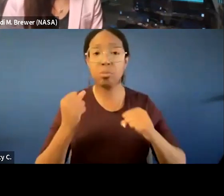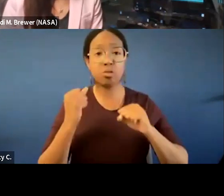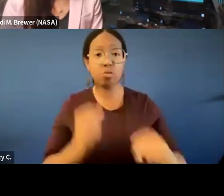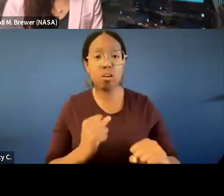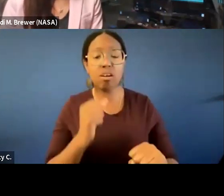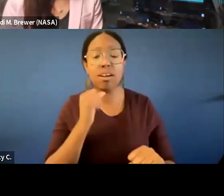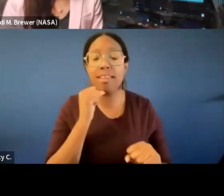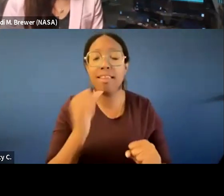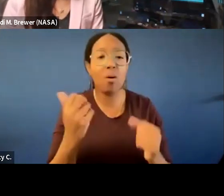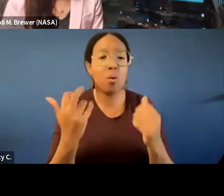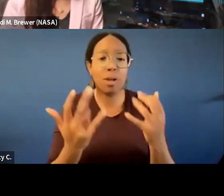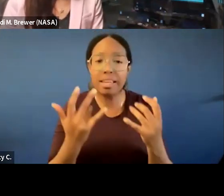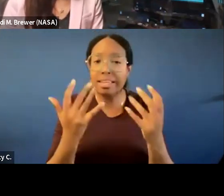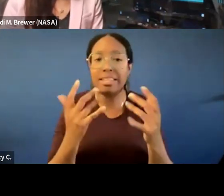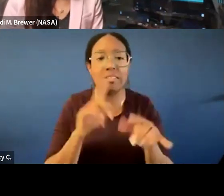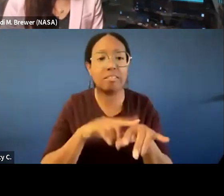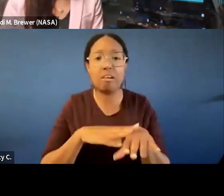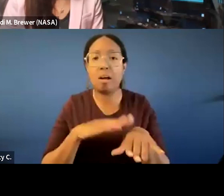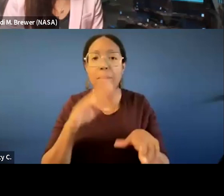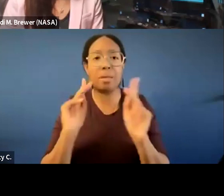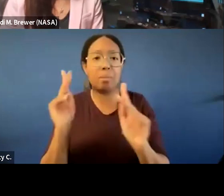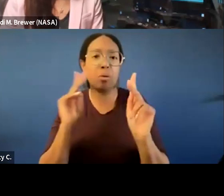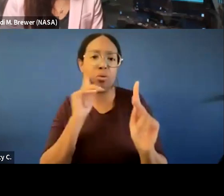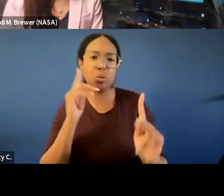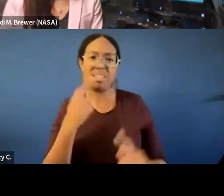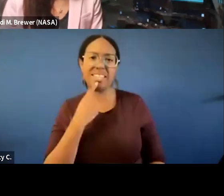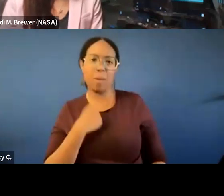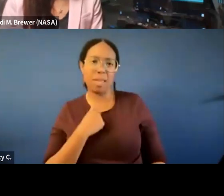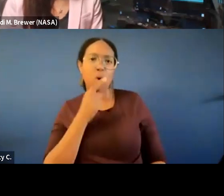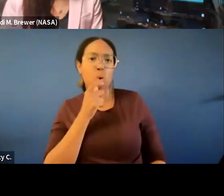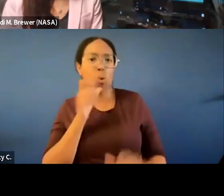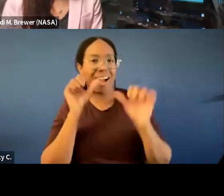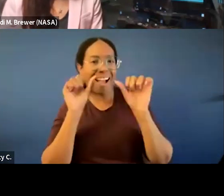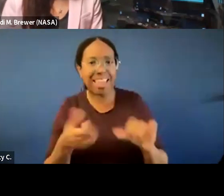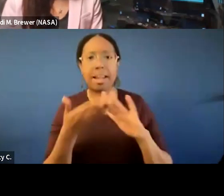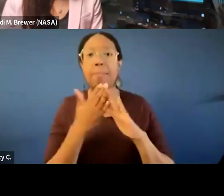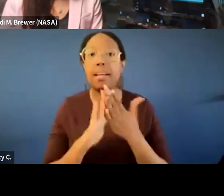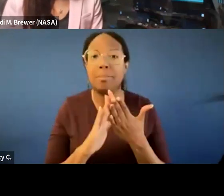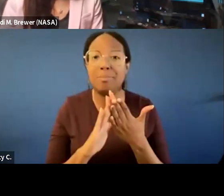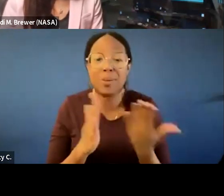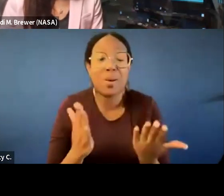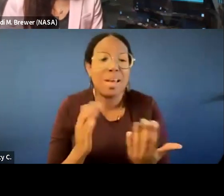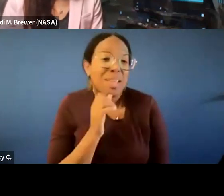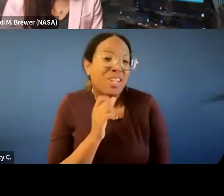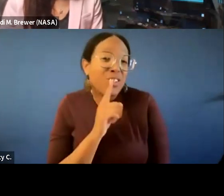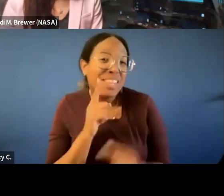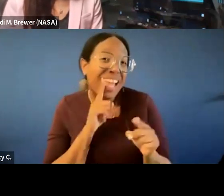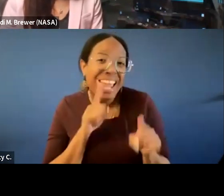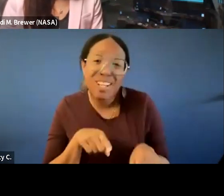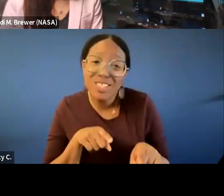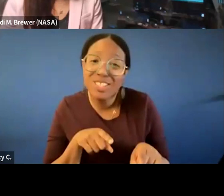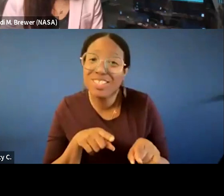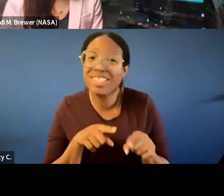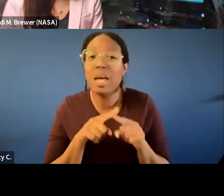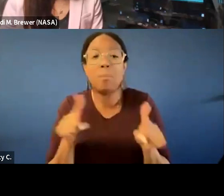on someone to give me permission to be who I was born to be. So I guess, I don't know if that answers the question, but I've